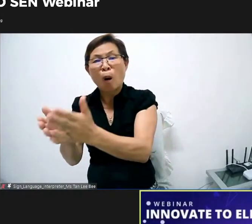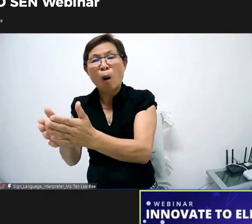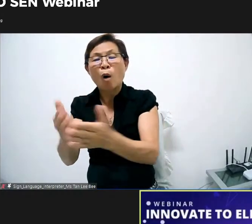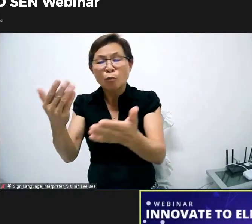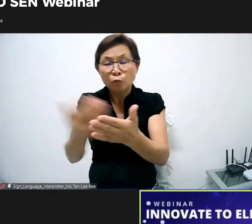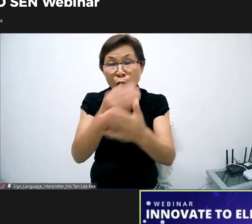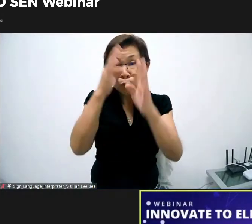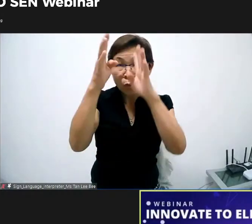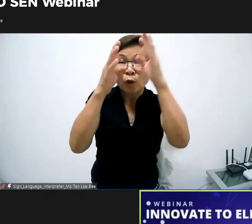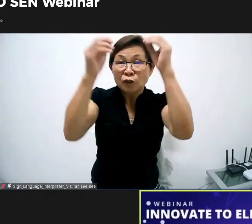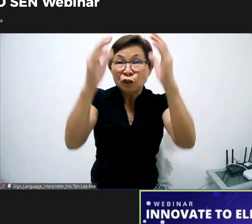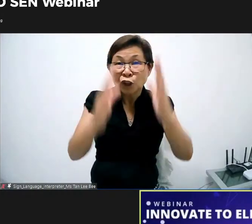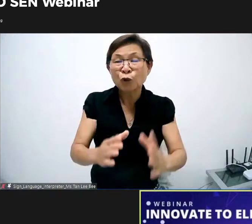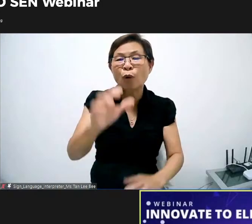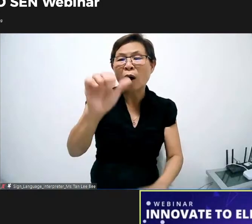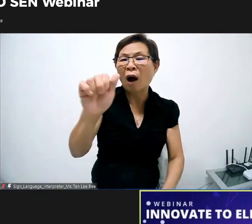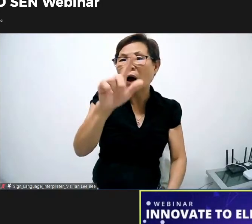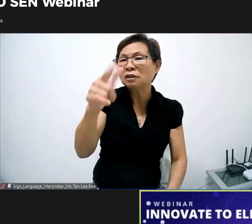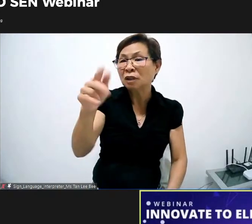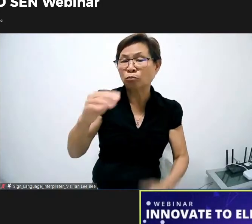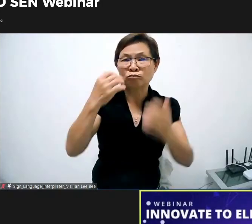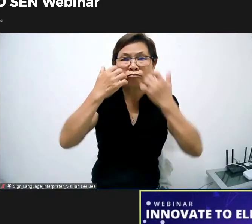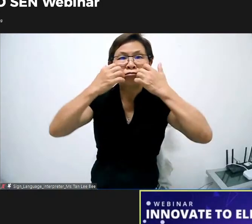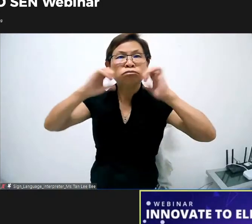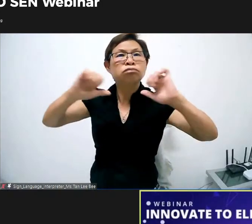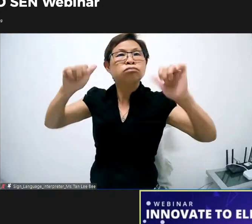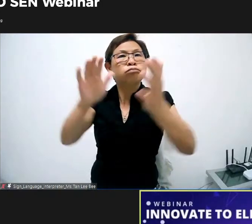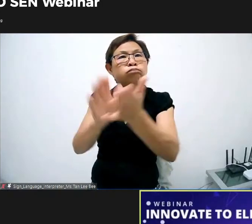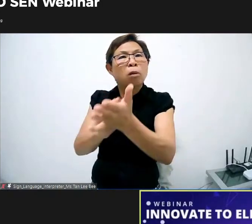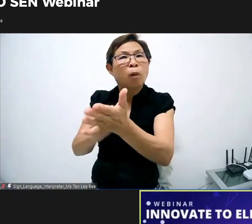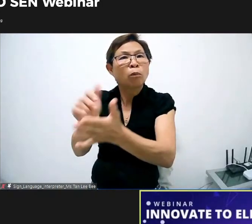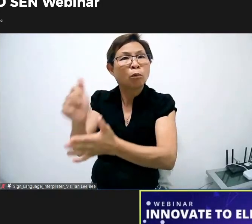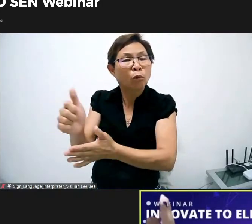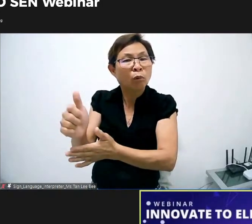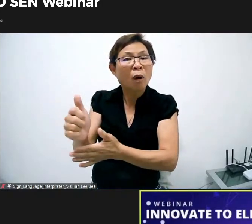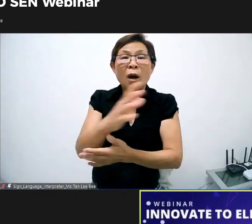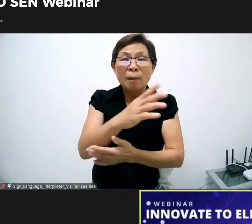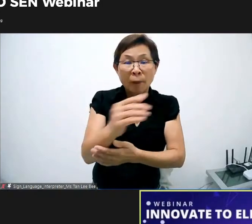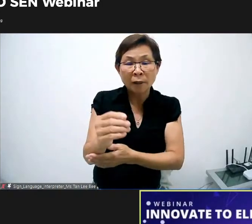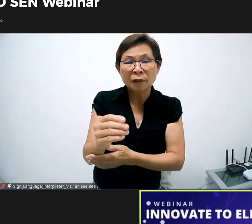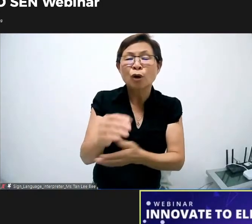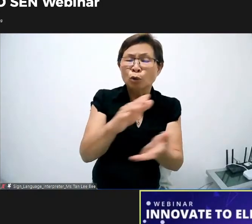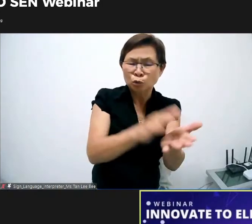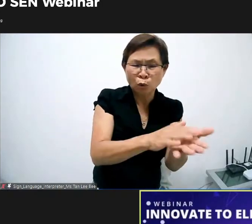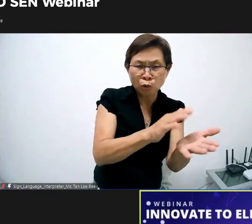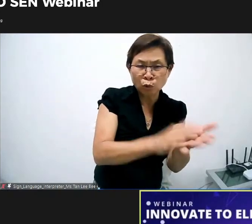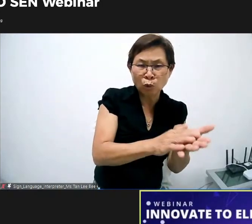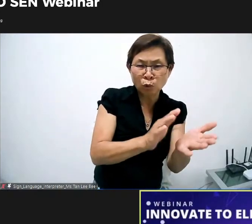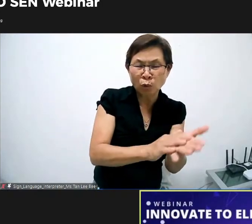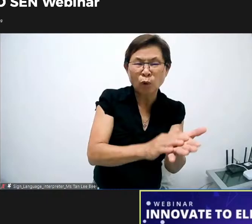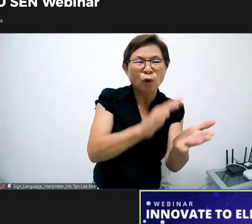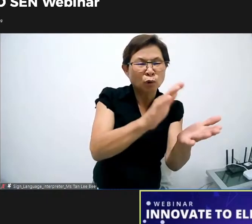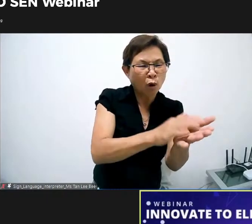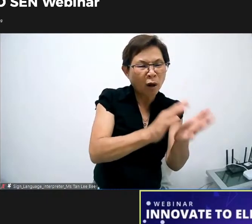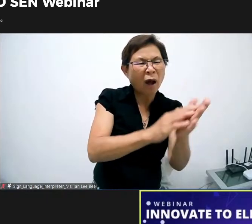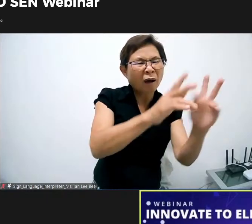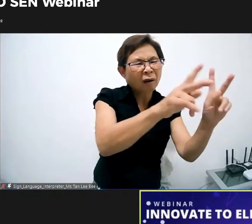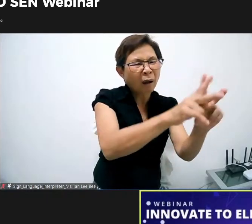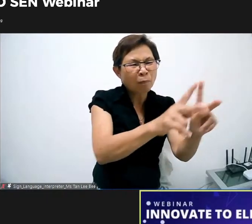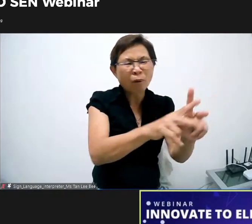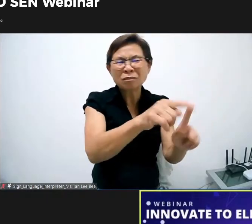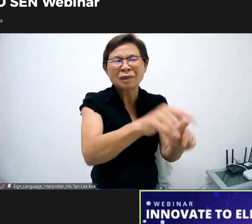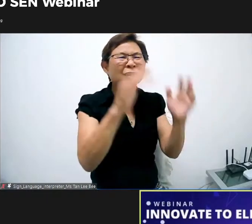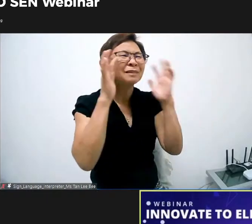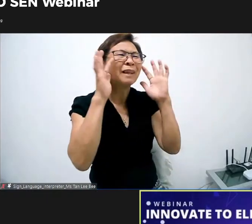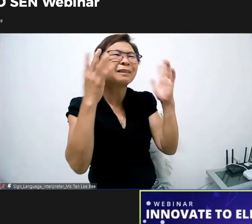really great, really excellent. But in the case, for example, any schools that located in rural areas, they don't even know